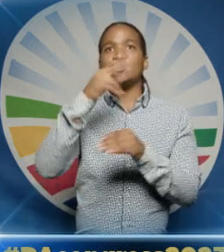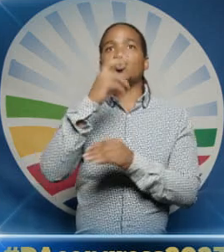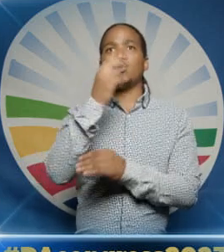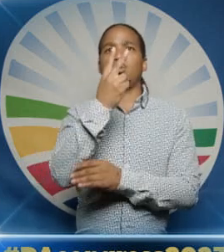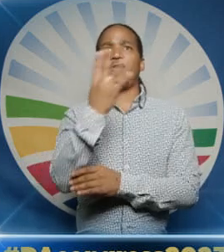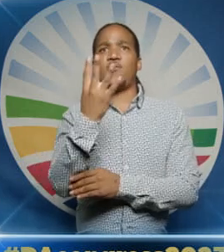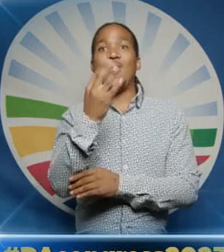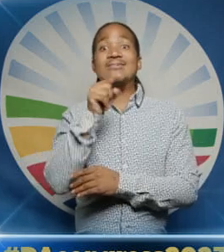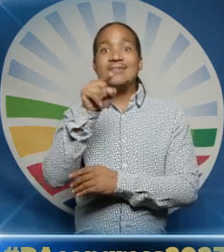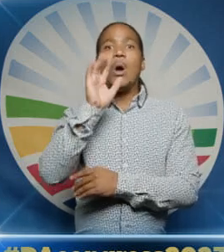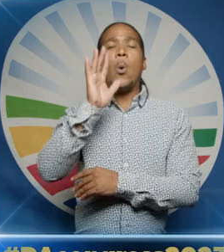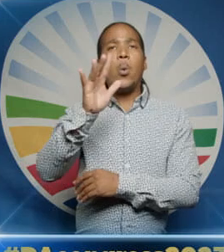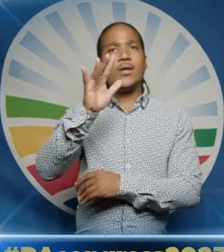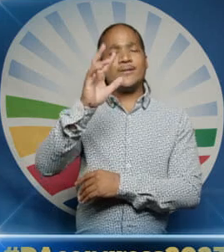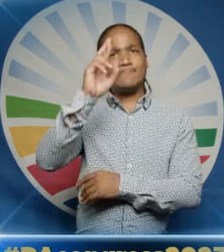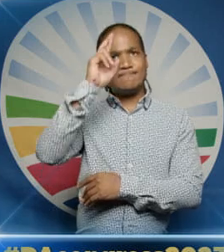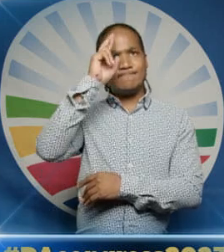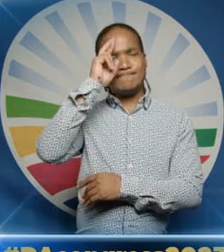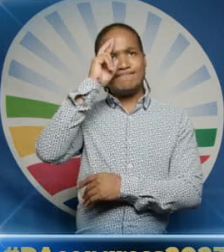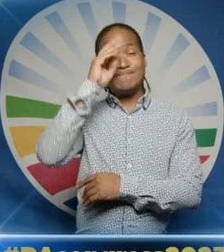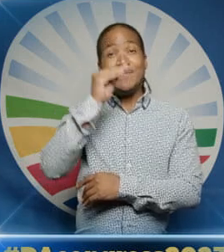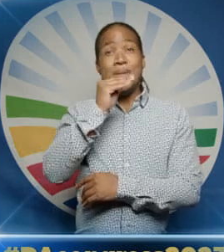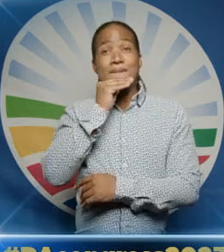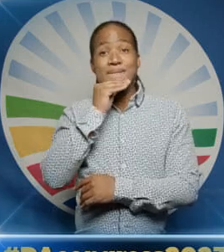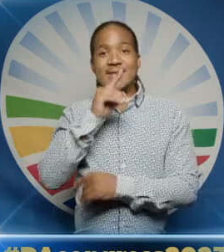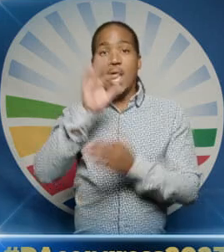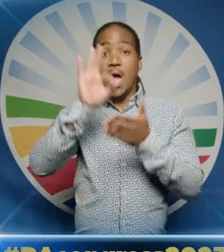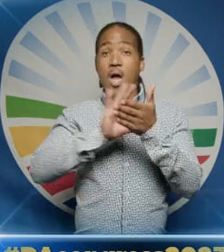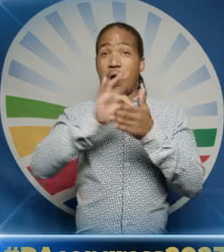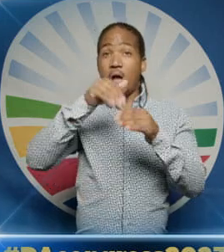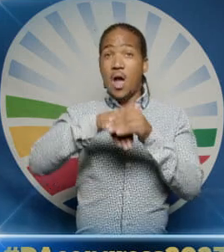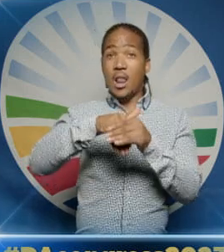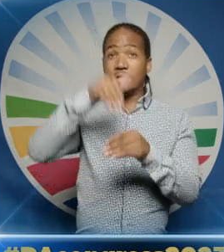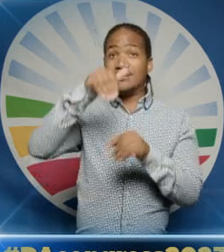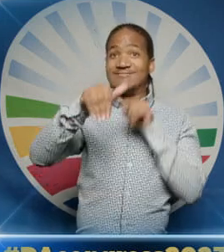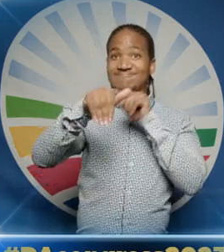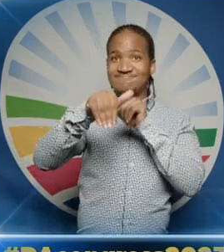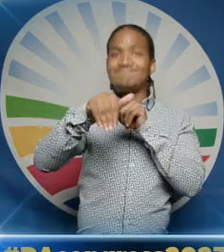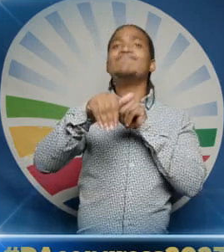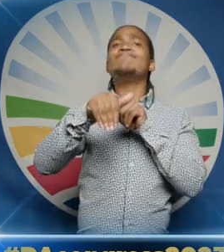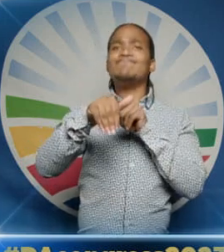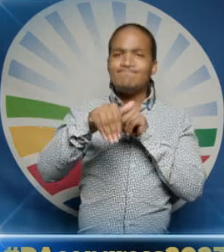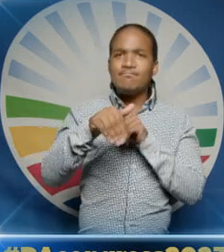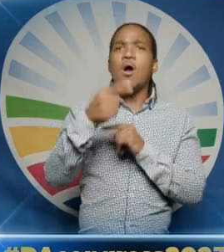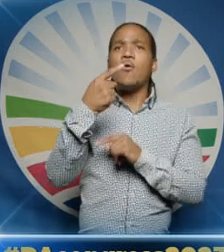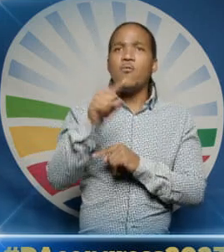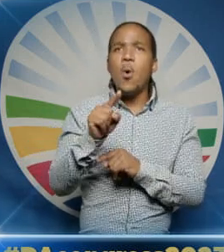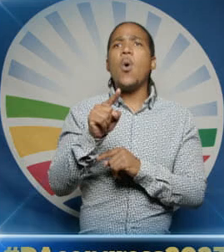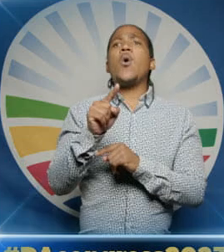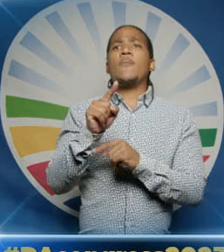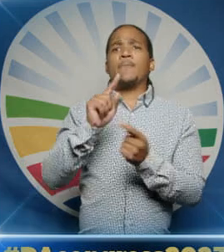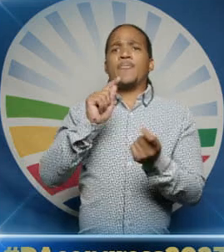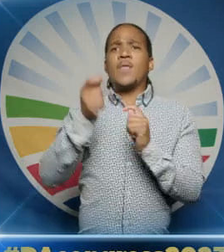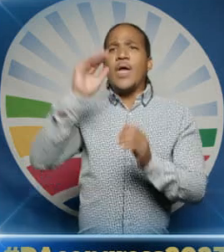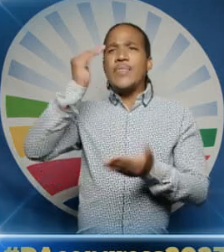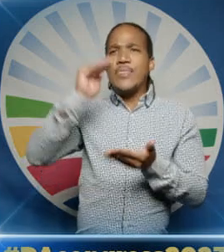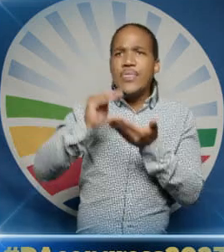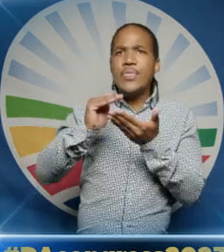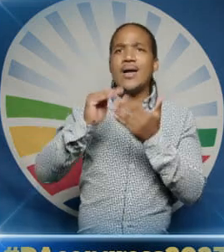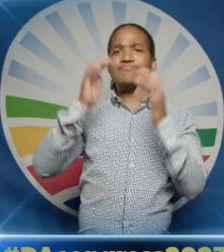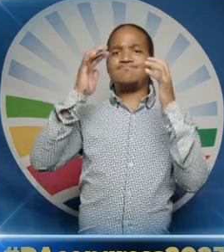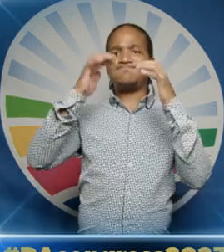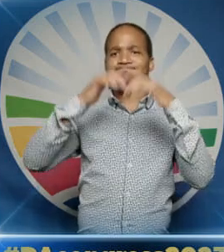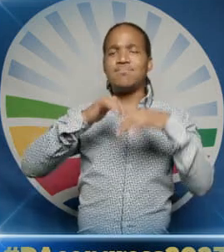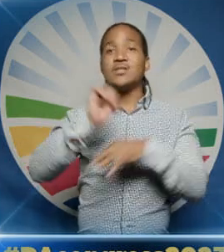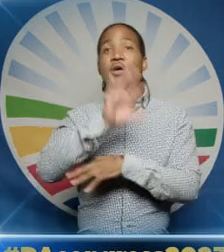for years to come. It can either be the election that hastened the destruction of South Africa or the election